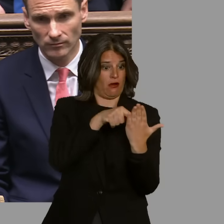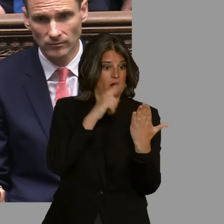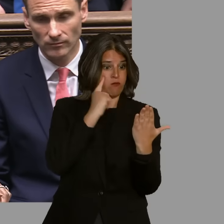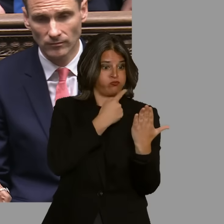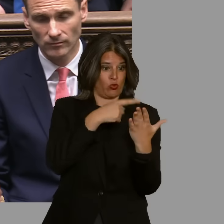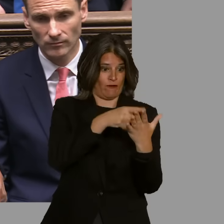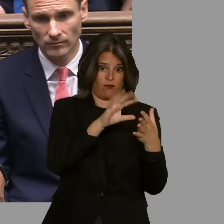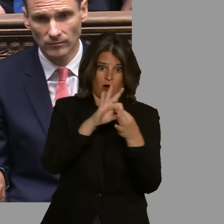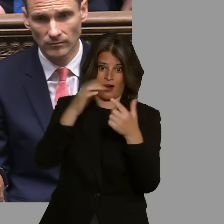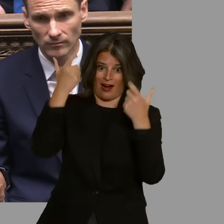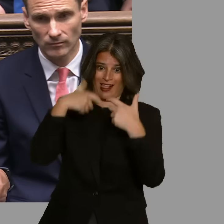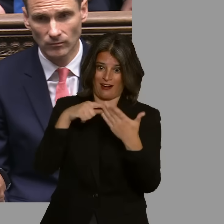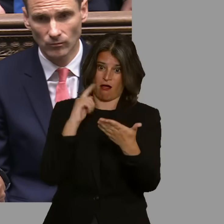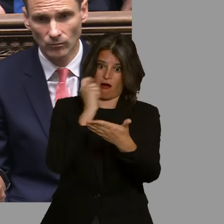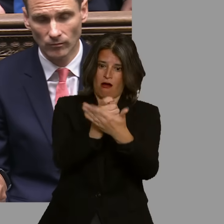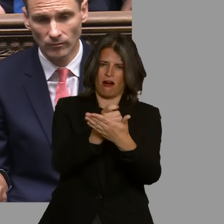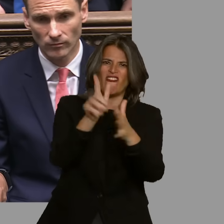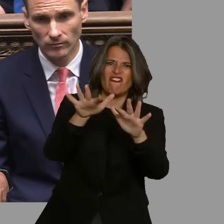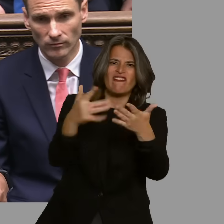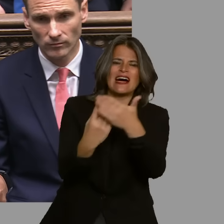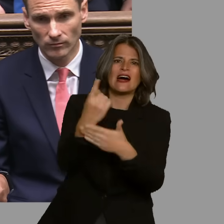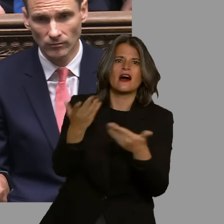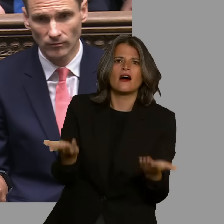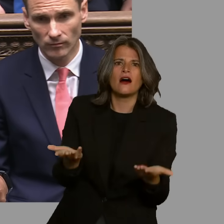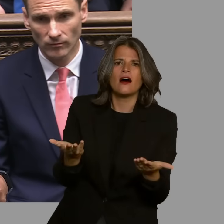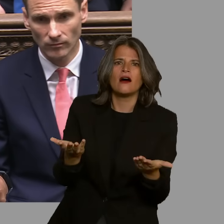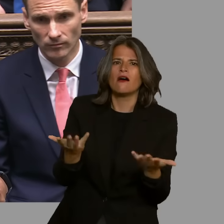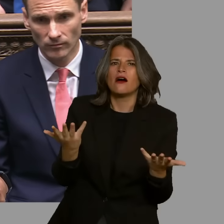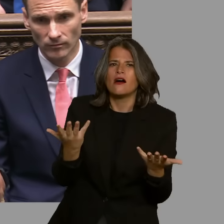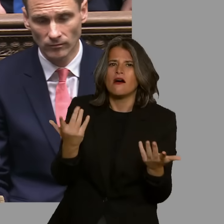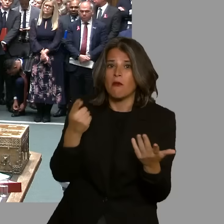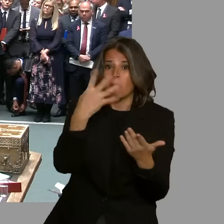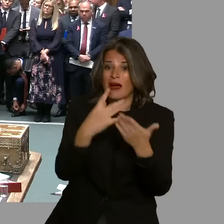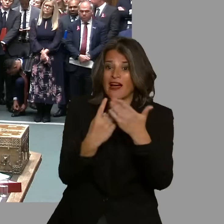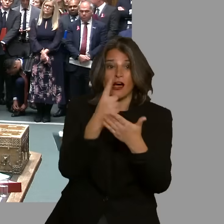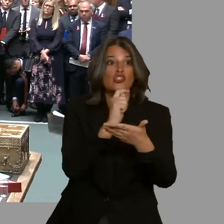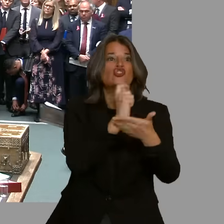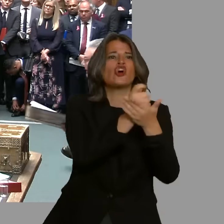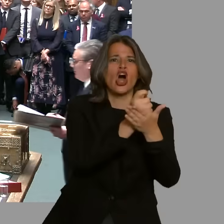them. Can the Prime Minister tell us what changed and what collapsed the case?